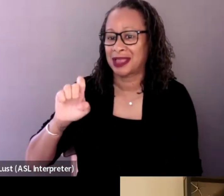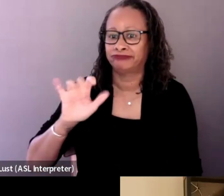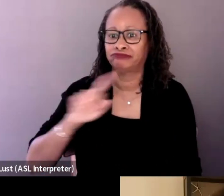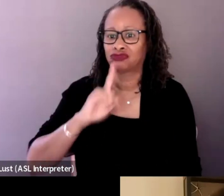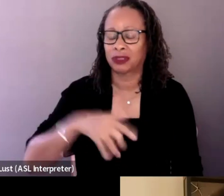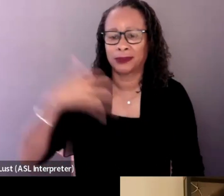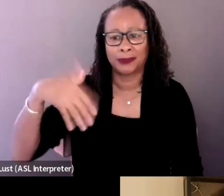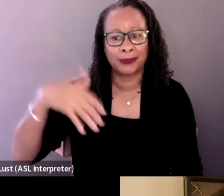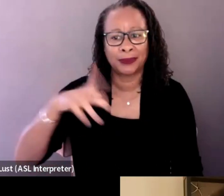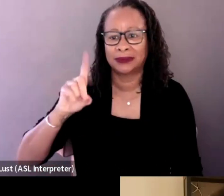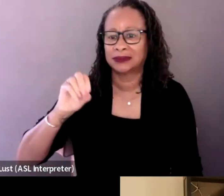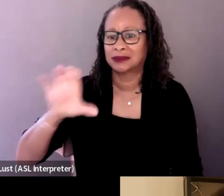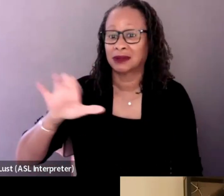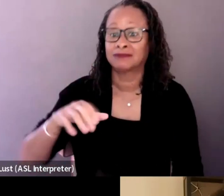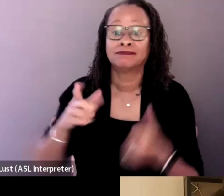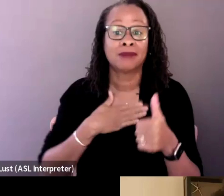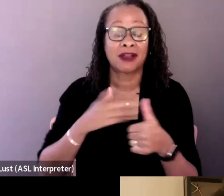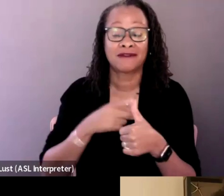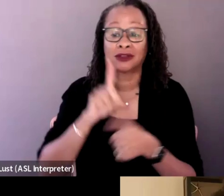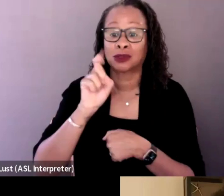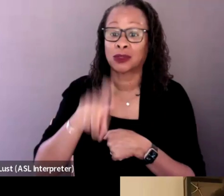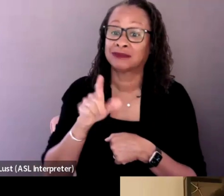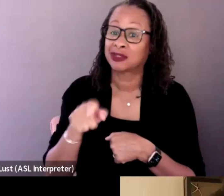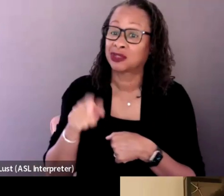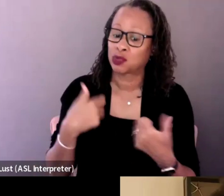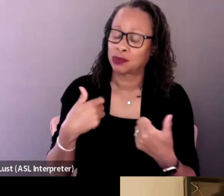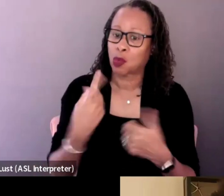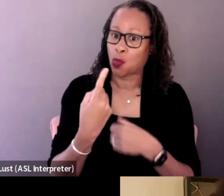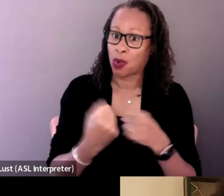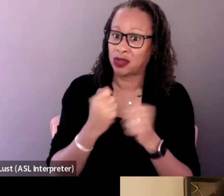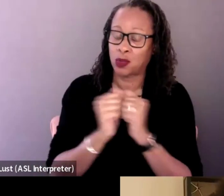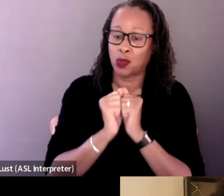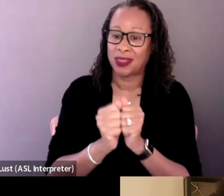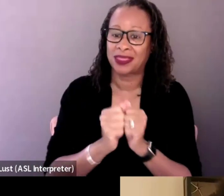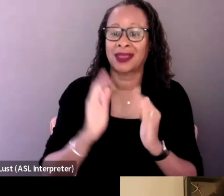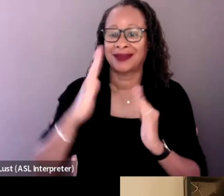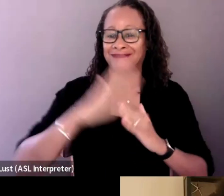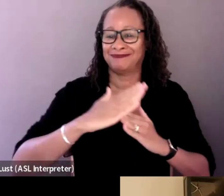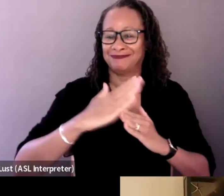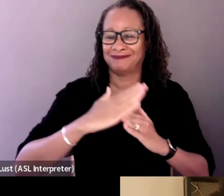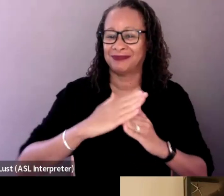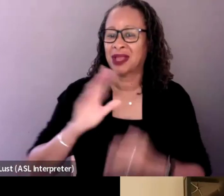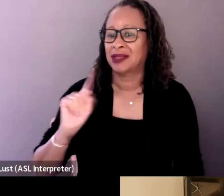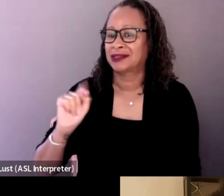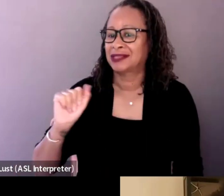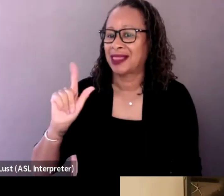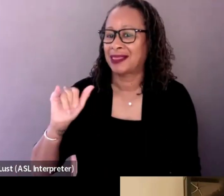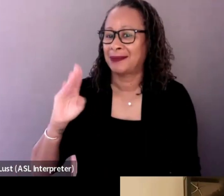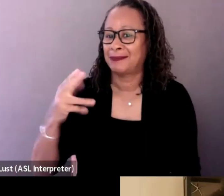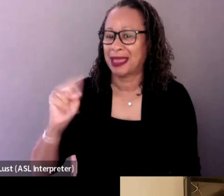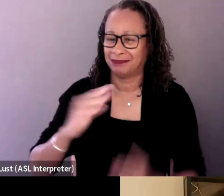ask you was you spent about a year with the Taliban. I think most people who watch the film, their first question will